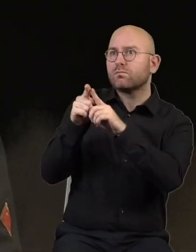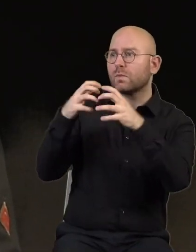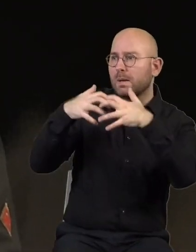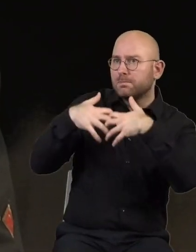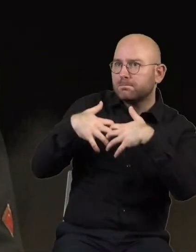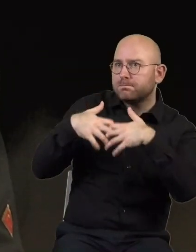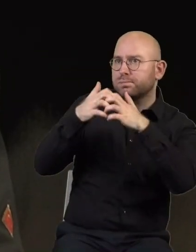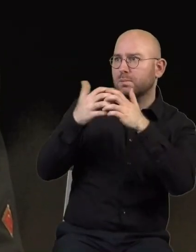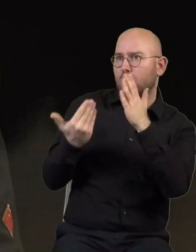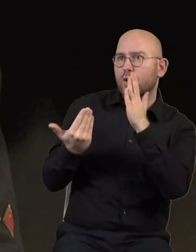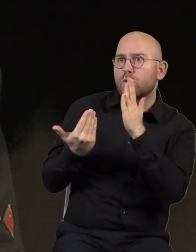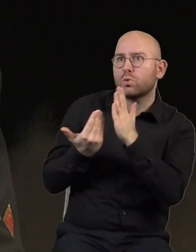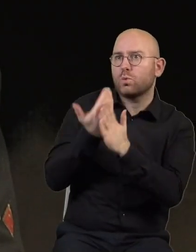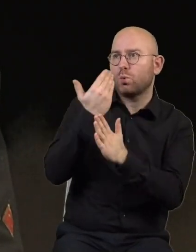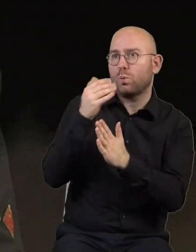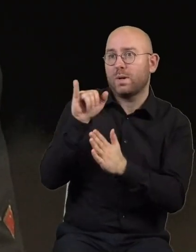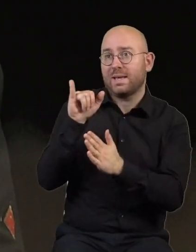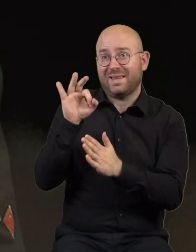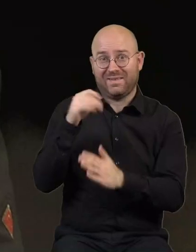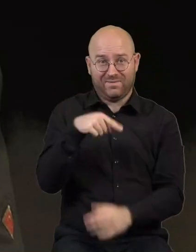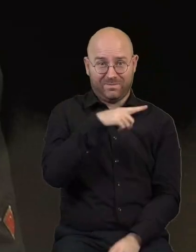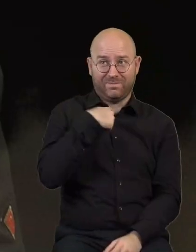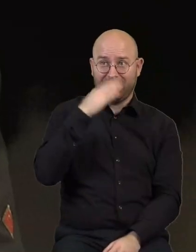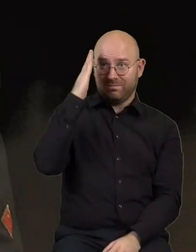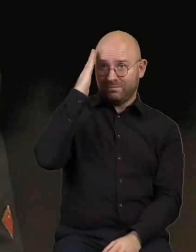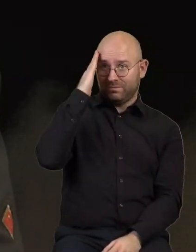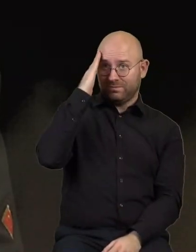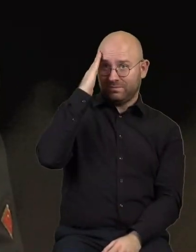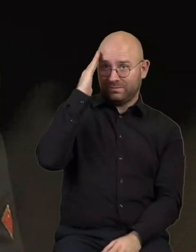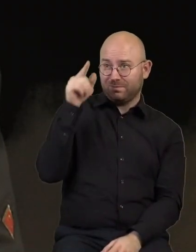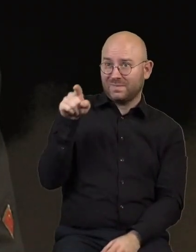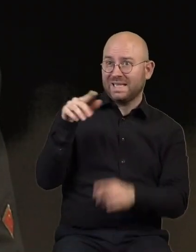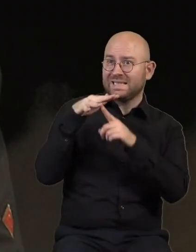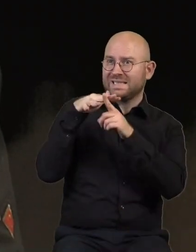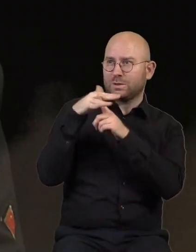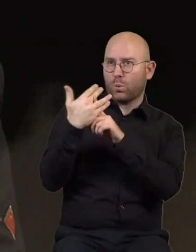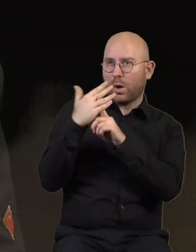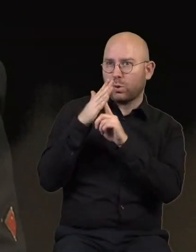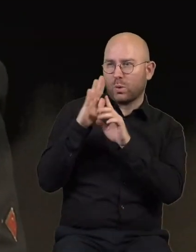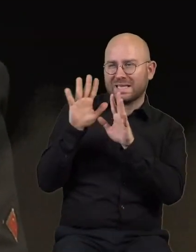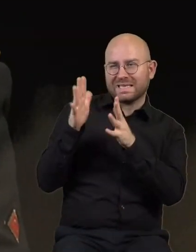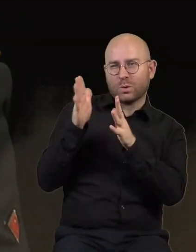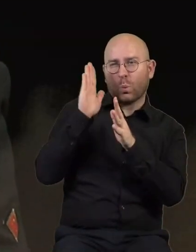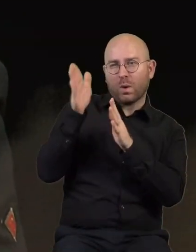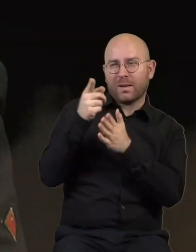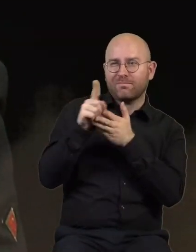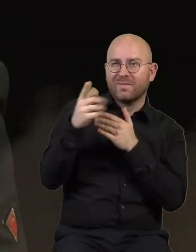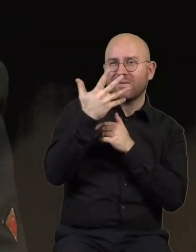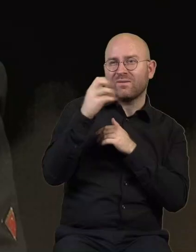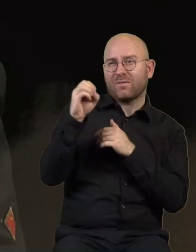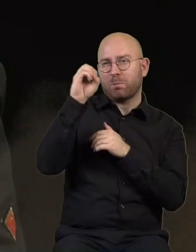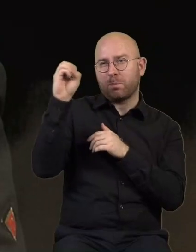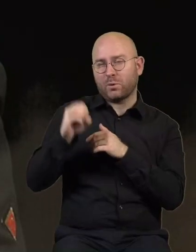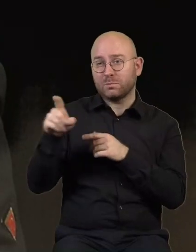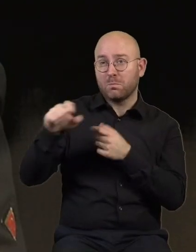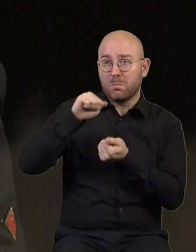will not work because economy is important. Also, the second thing they always ask me